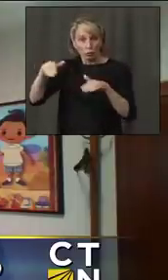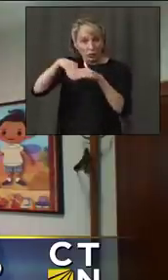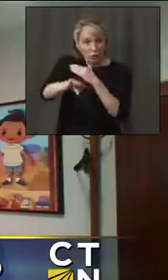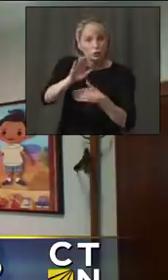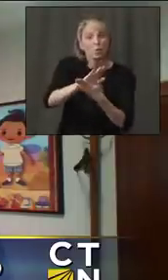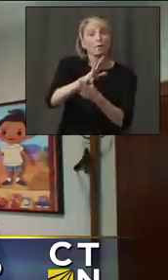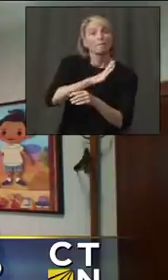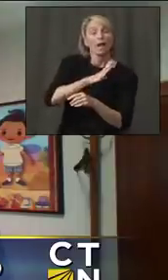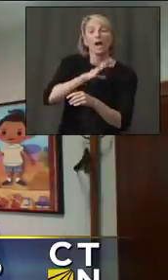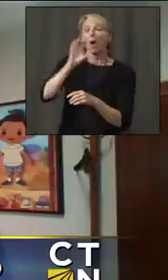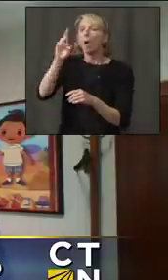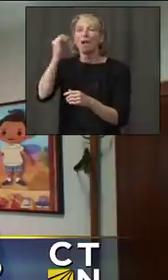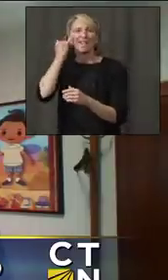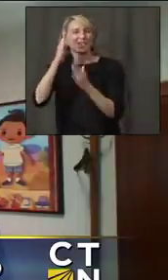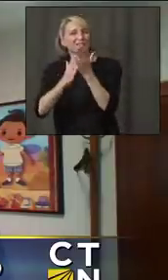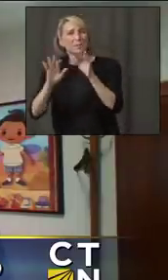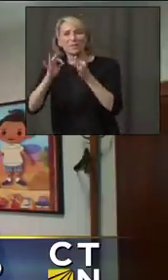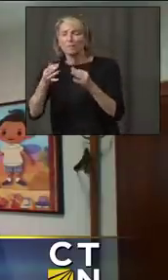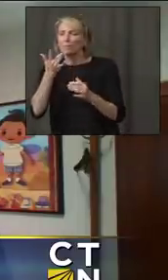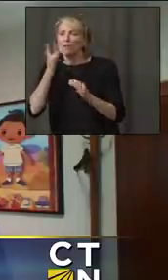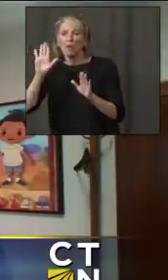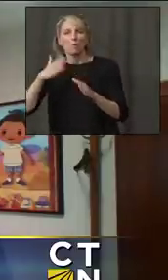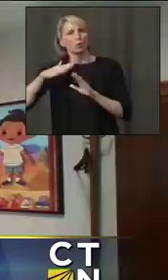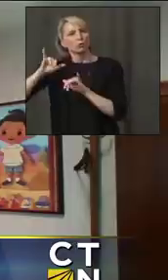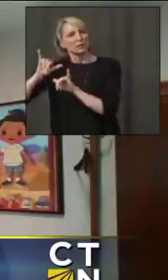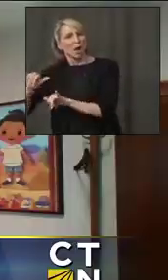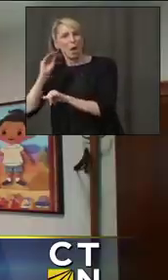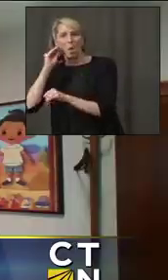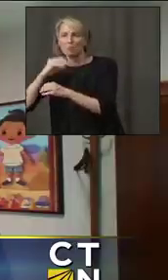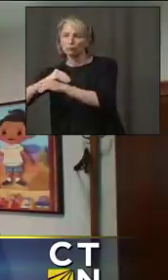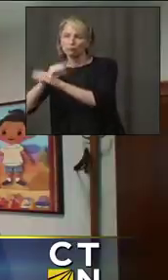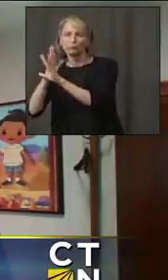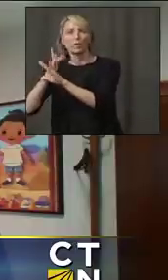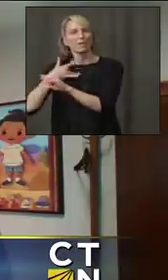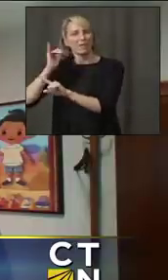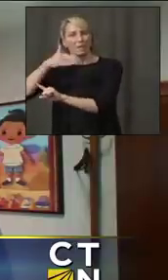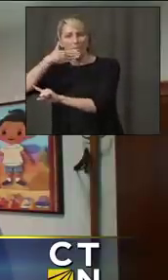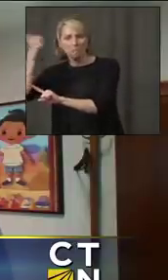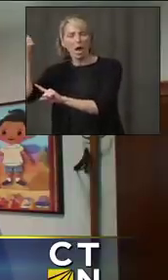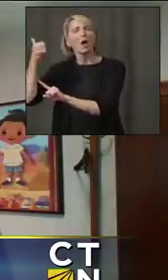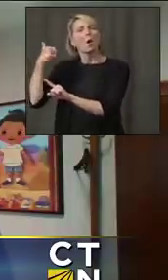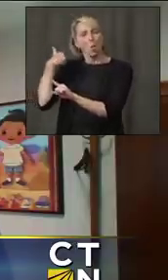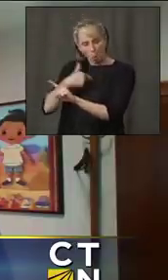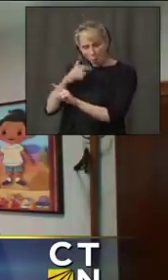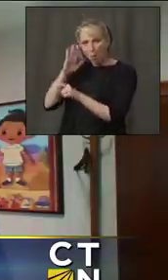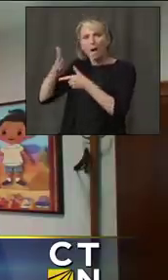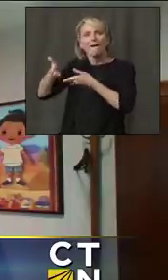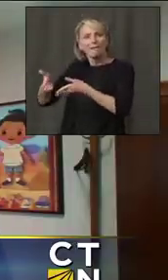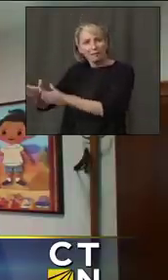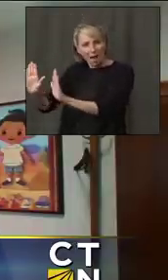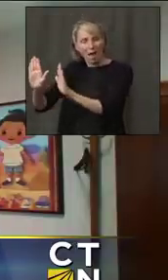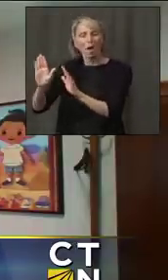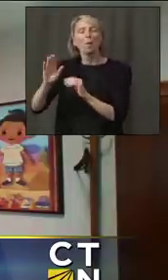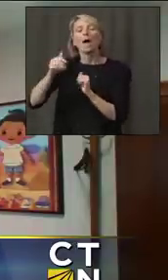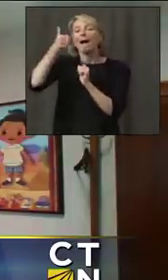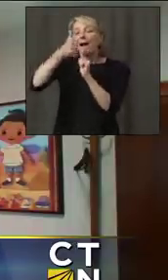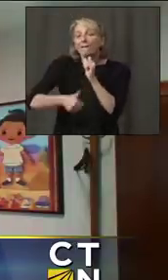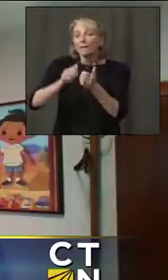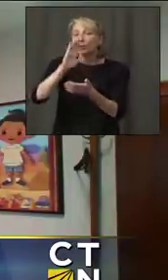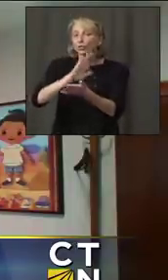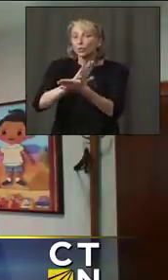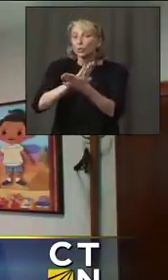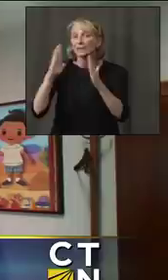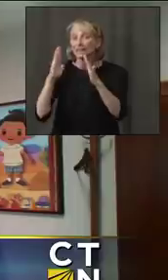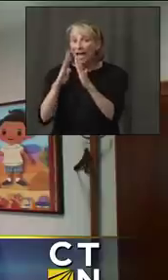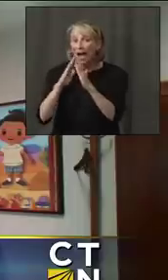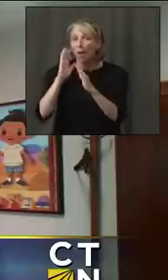be available. How that looks in districts, we'll be developing a plan for that and supporting districts. We